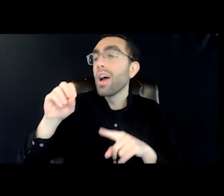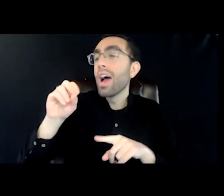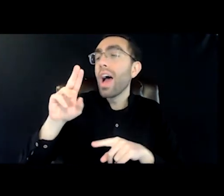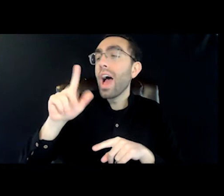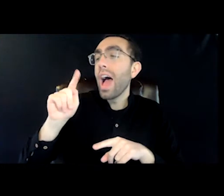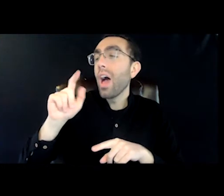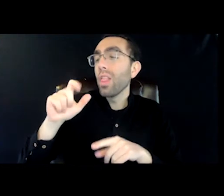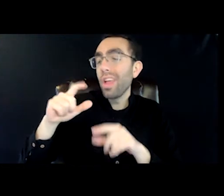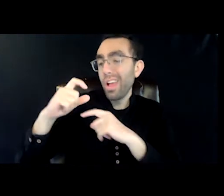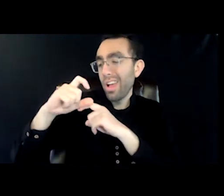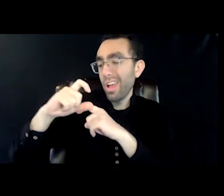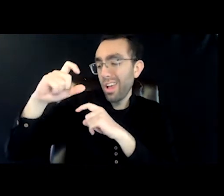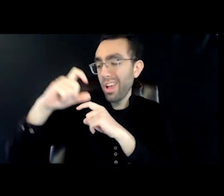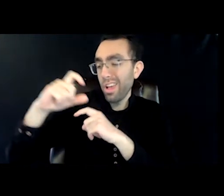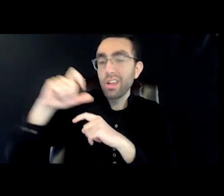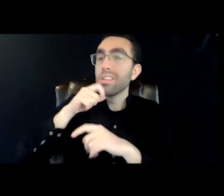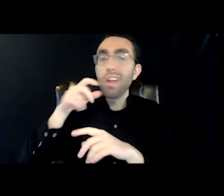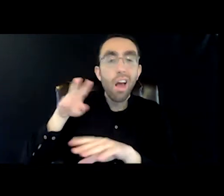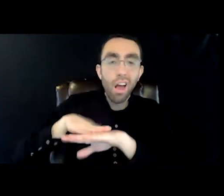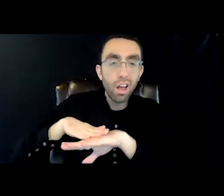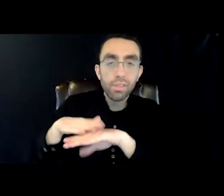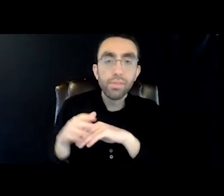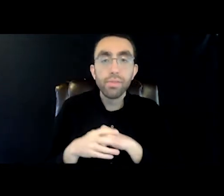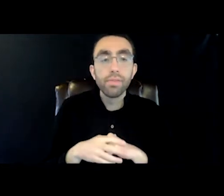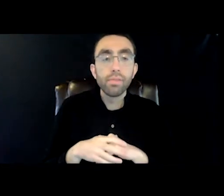the outlet switched on.